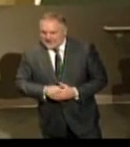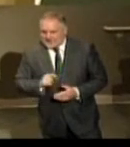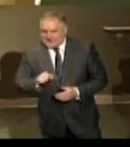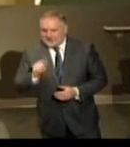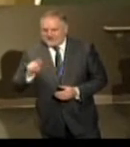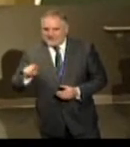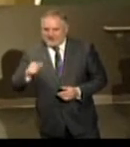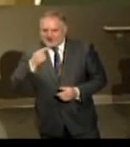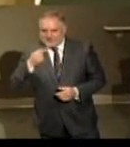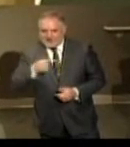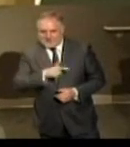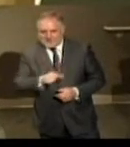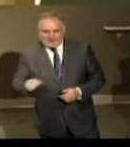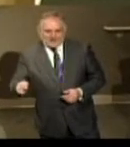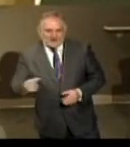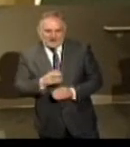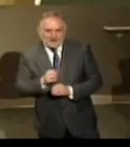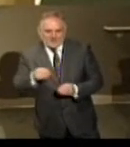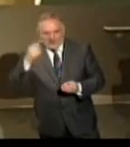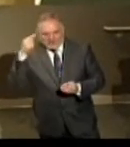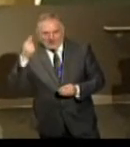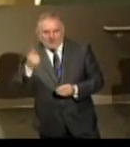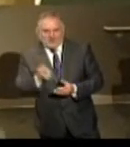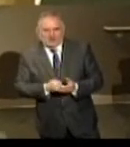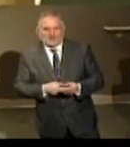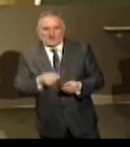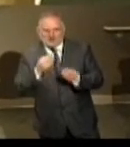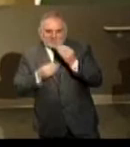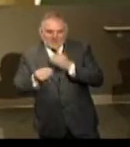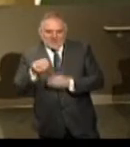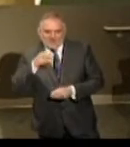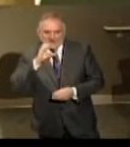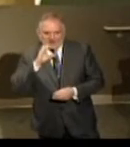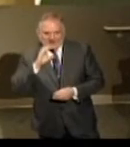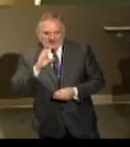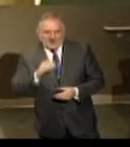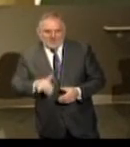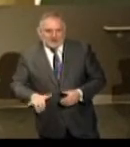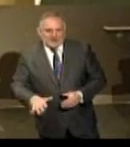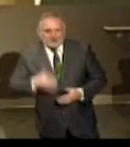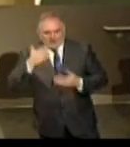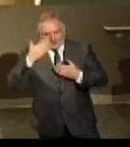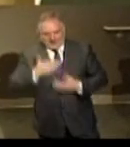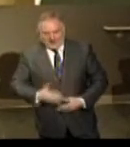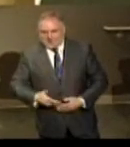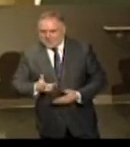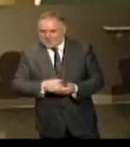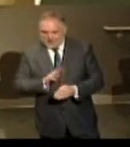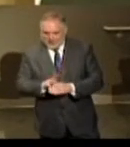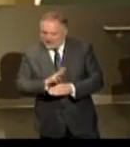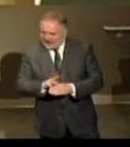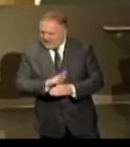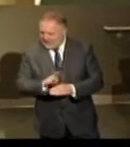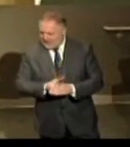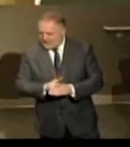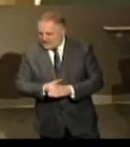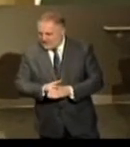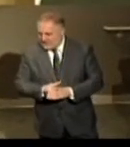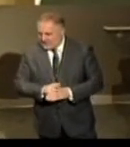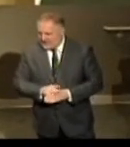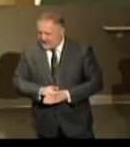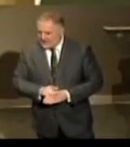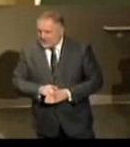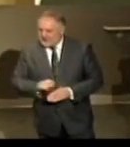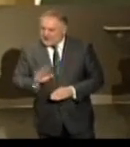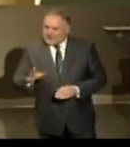"Therefore I say unto you, take no thought for your life, what you shall eat or what you shall drink, nor yet for your body, what you shall put on.